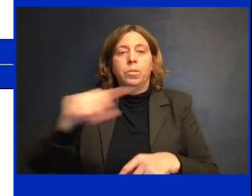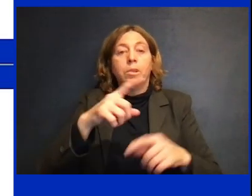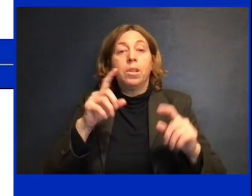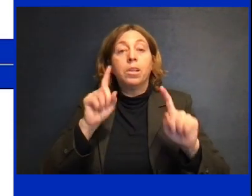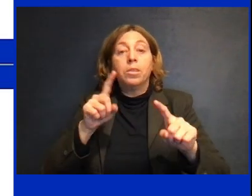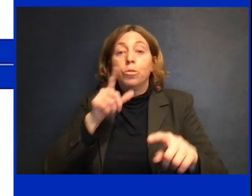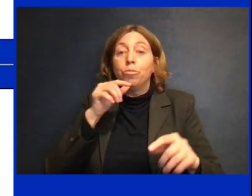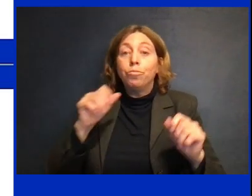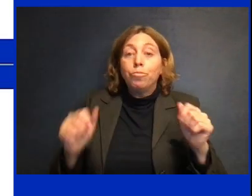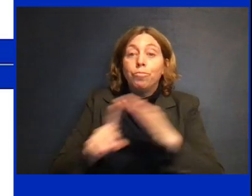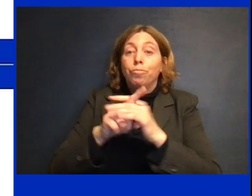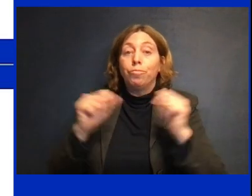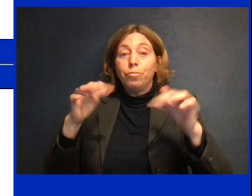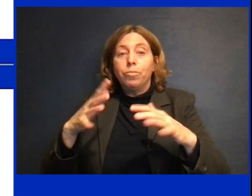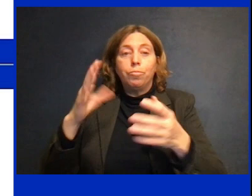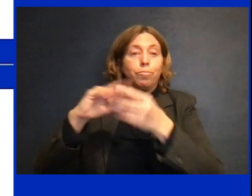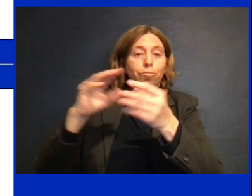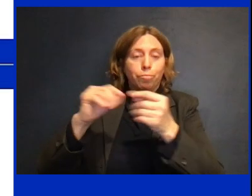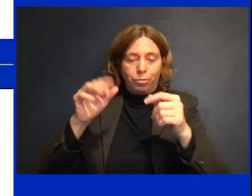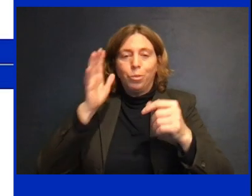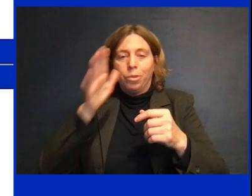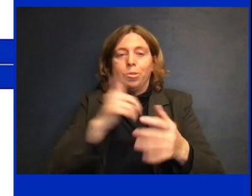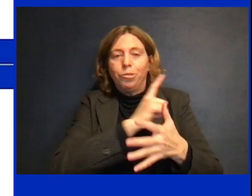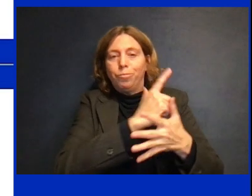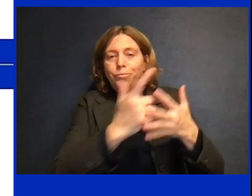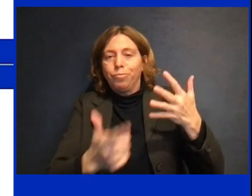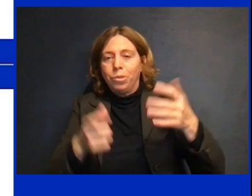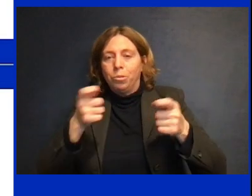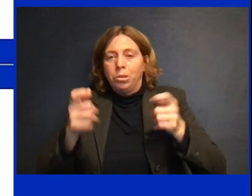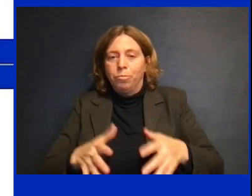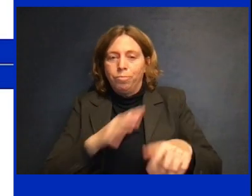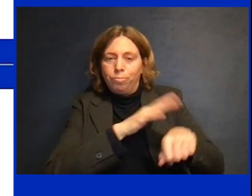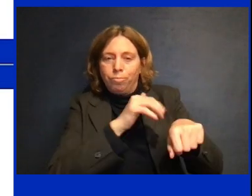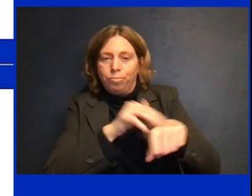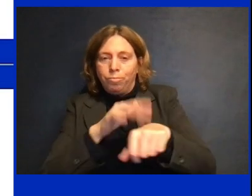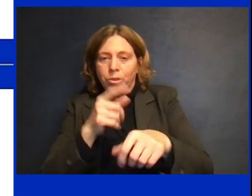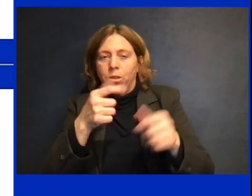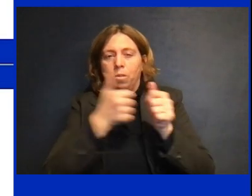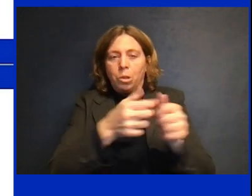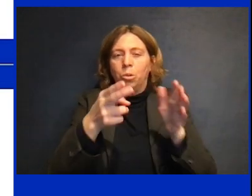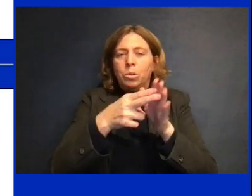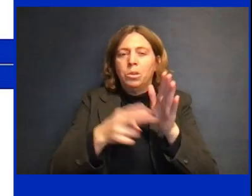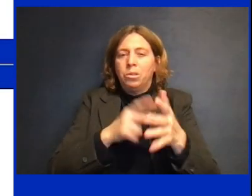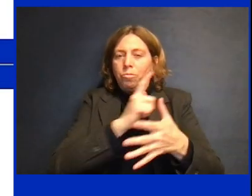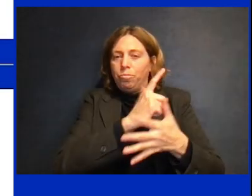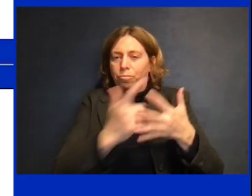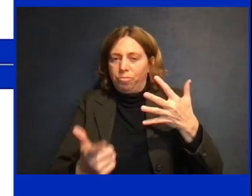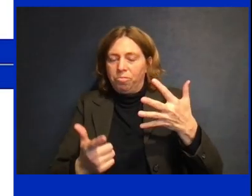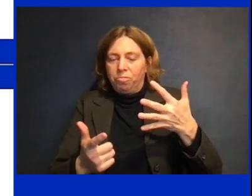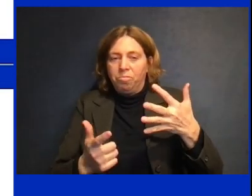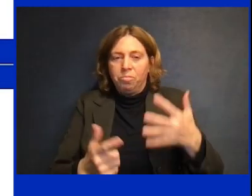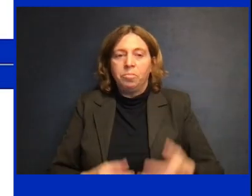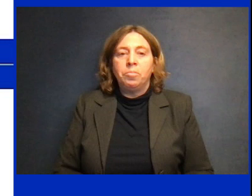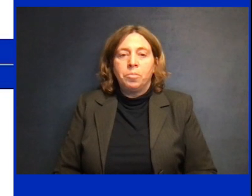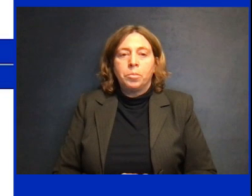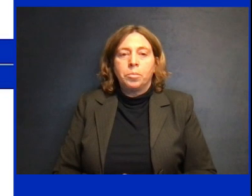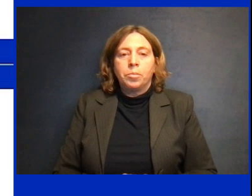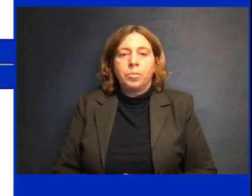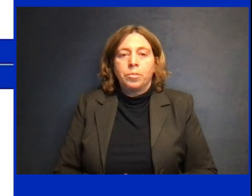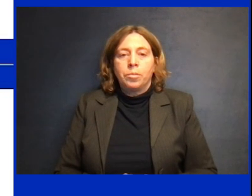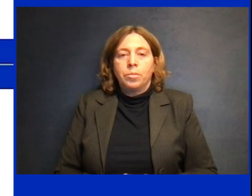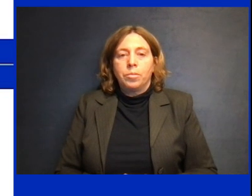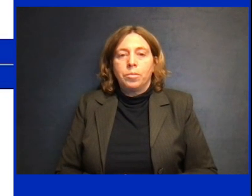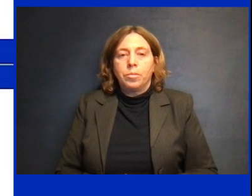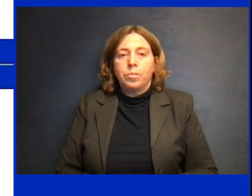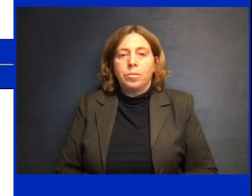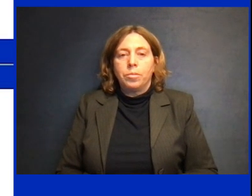provide comments. For those who have pre-registered to provide a comment, the moderator will call upon your name in the order in which your registration